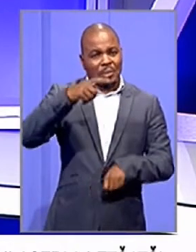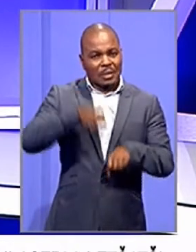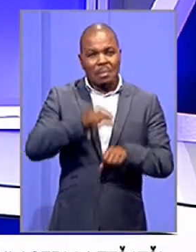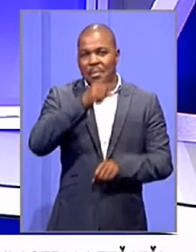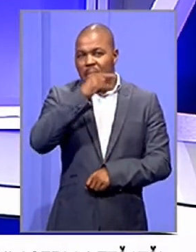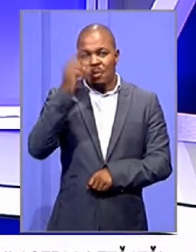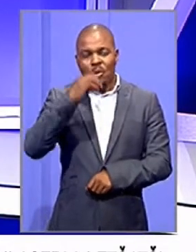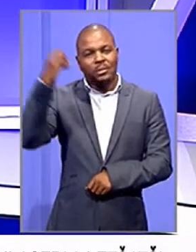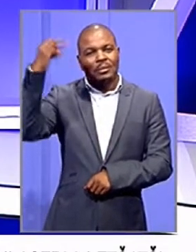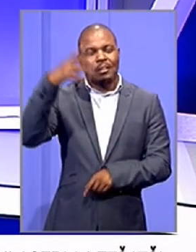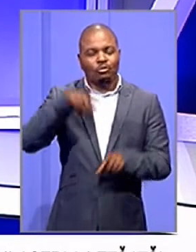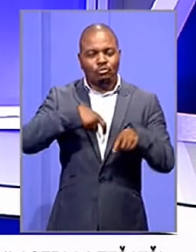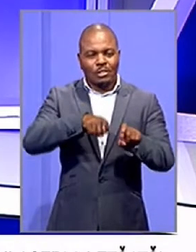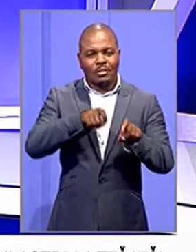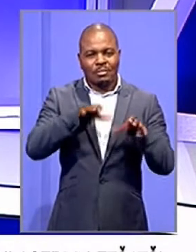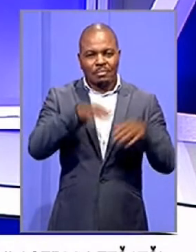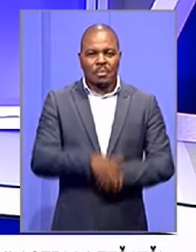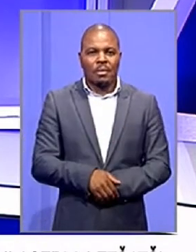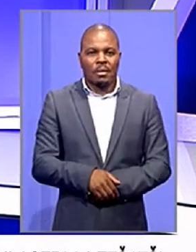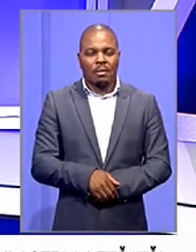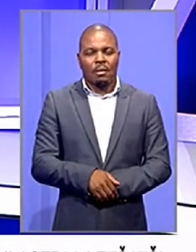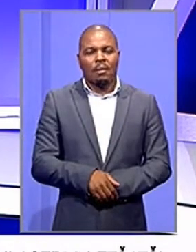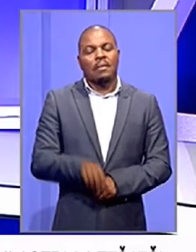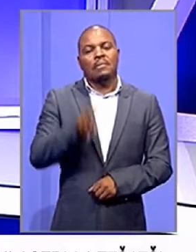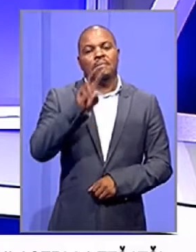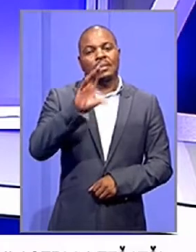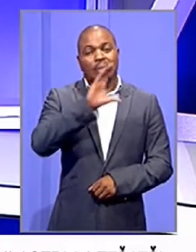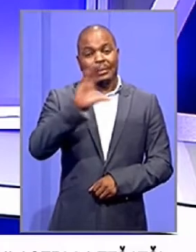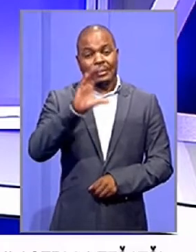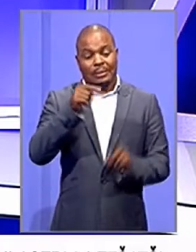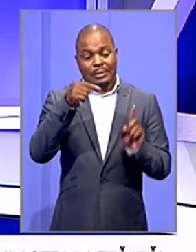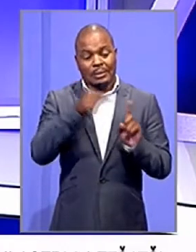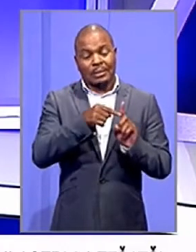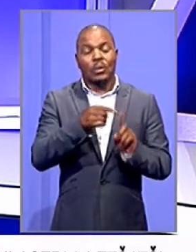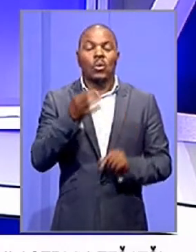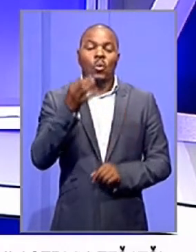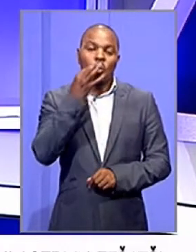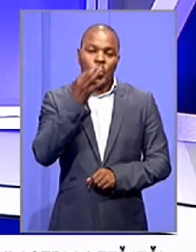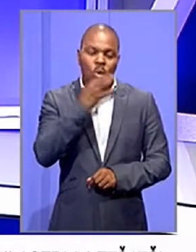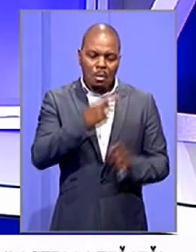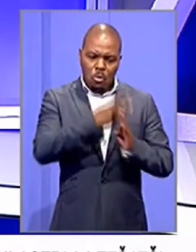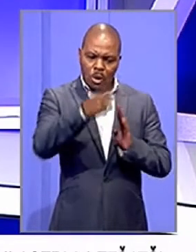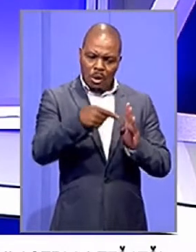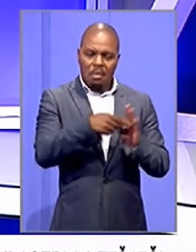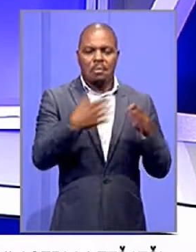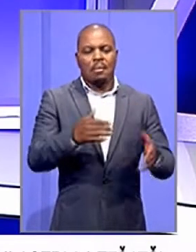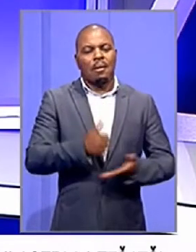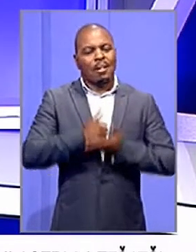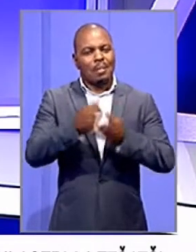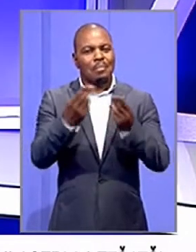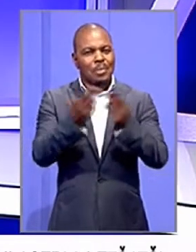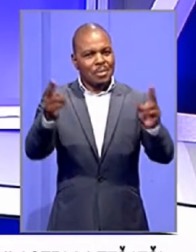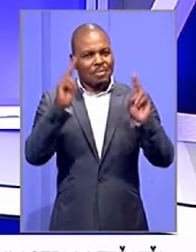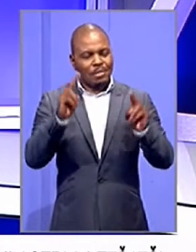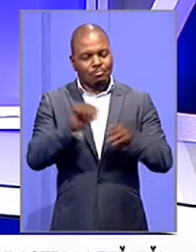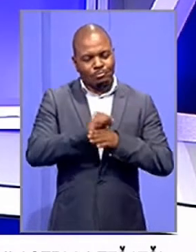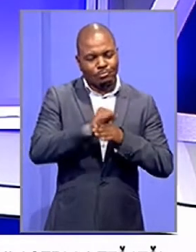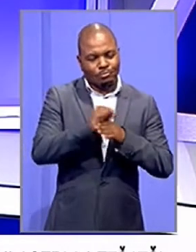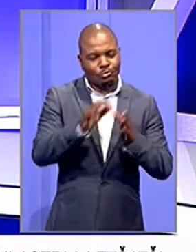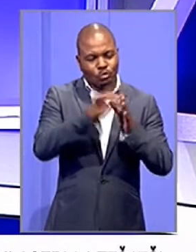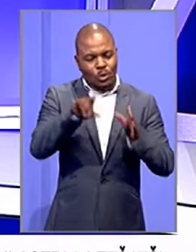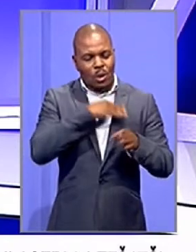bitšwago Sanchesa. Motlatšamokanseleri wa TUT o re projeke ye e tla thuša yunibesiti go hlahla baithuti